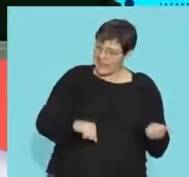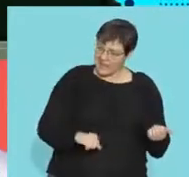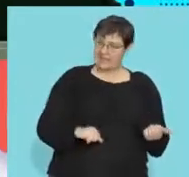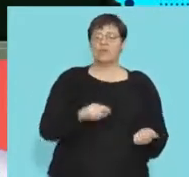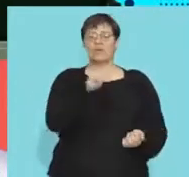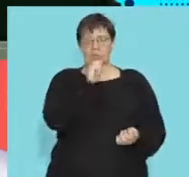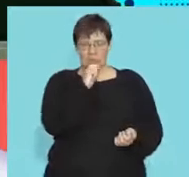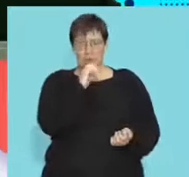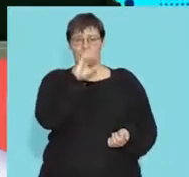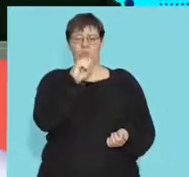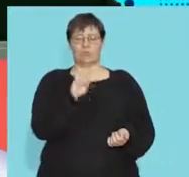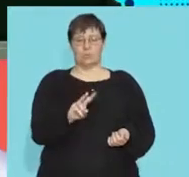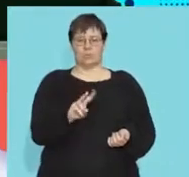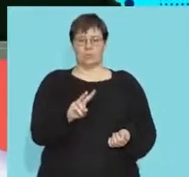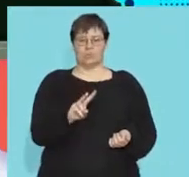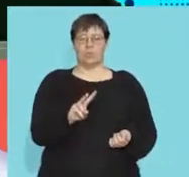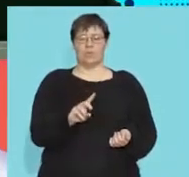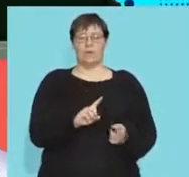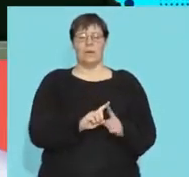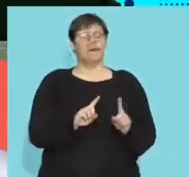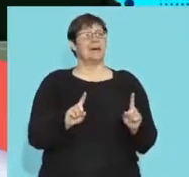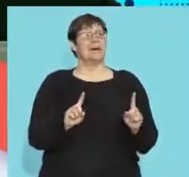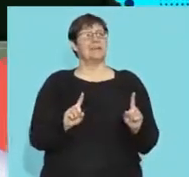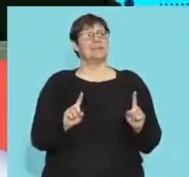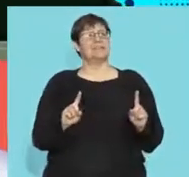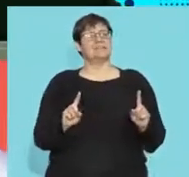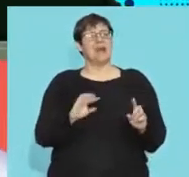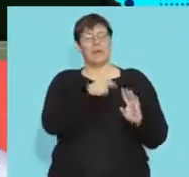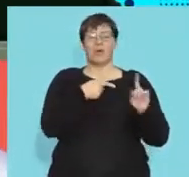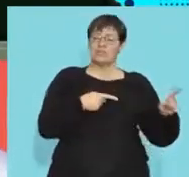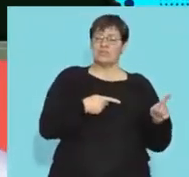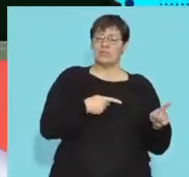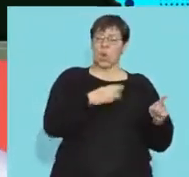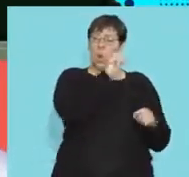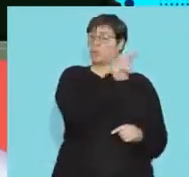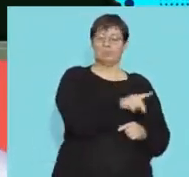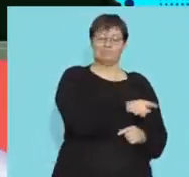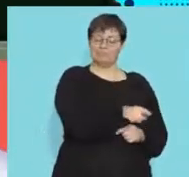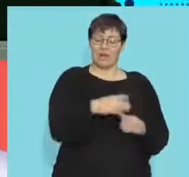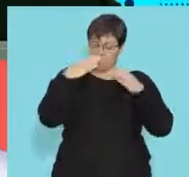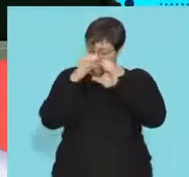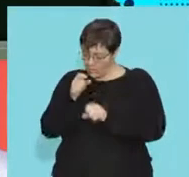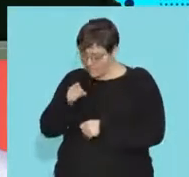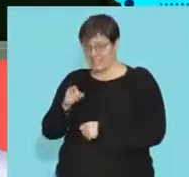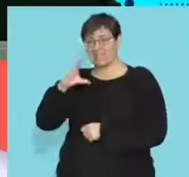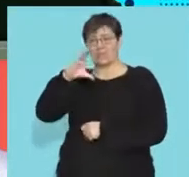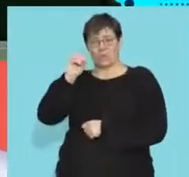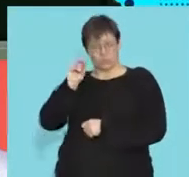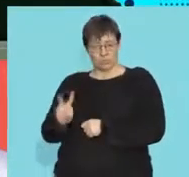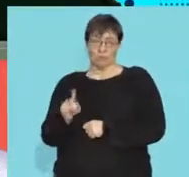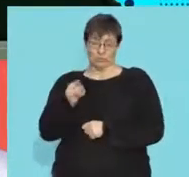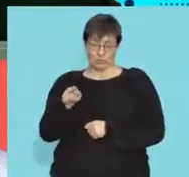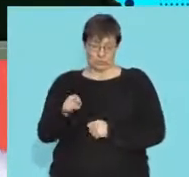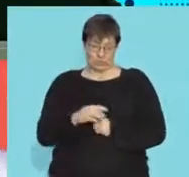to use oxygen as a means but i'm not it's not about the oxygen okay that's really important it's about the carbon